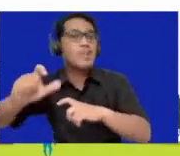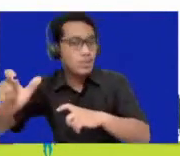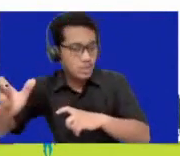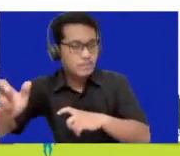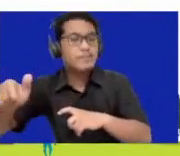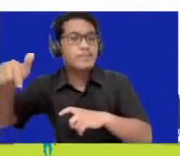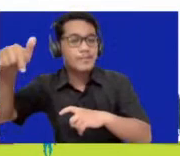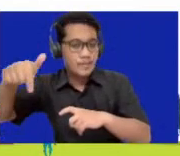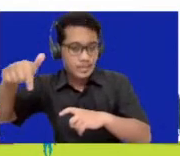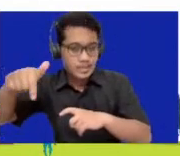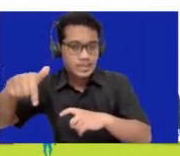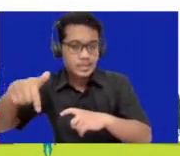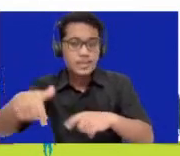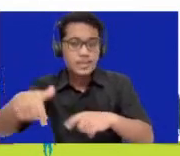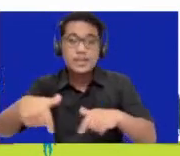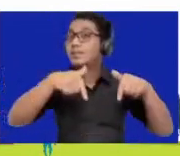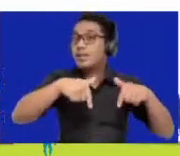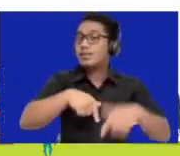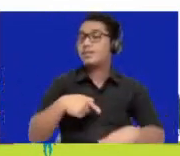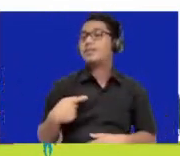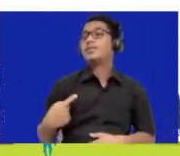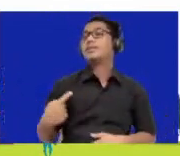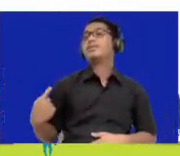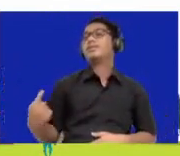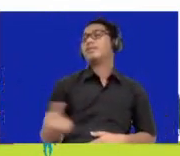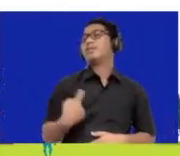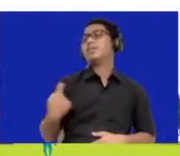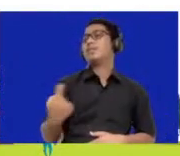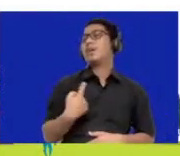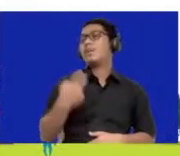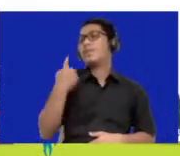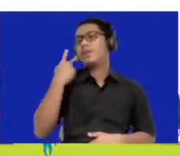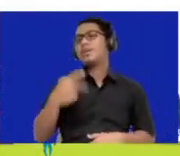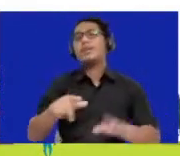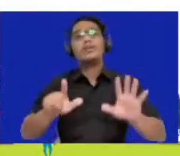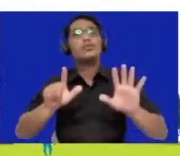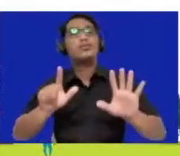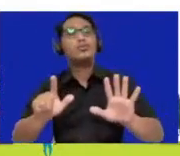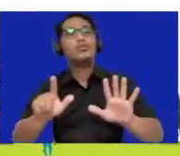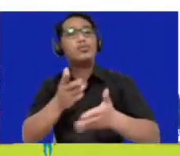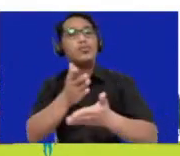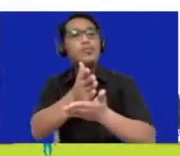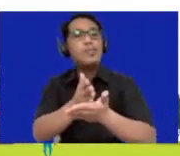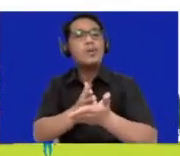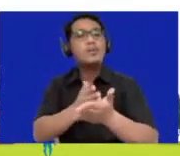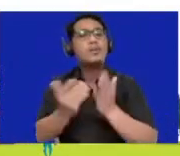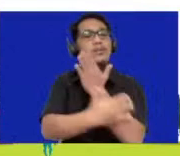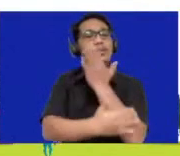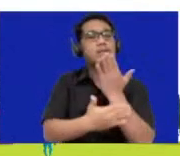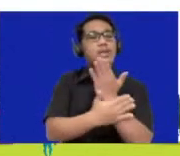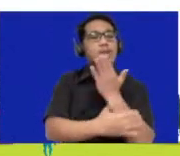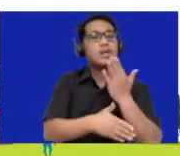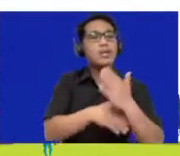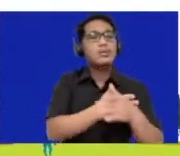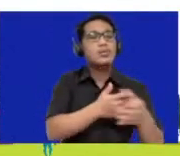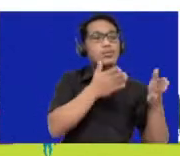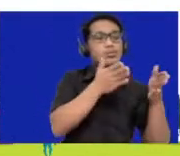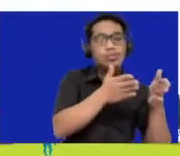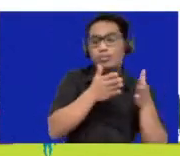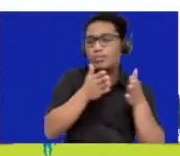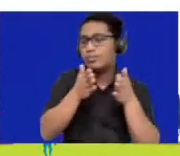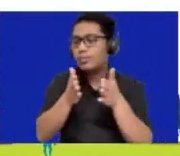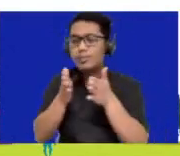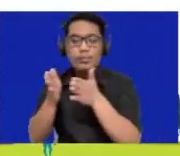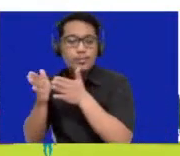of the country, more particularly in Cox's Bazar district, the district where we have a large influx of